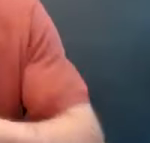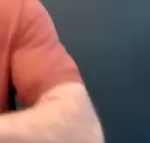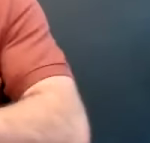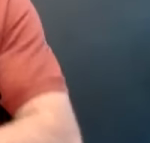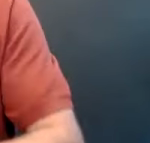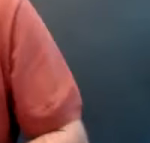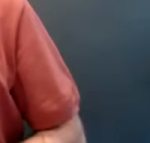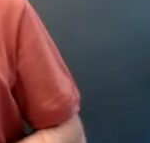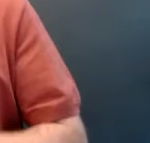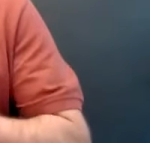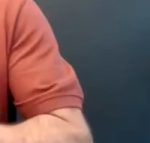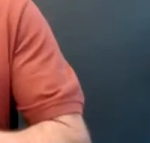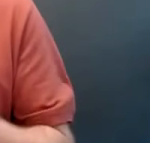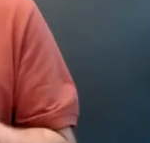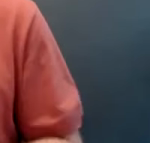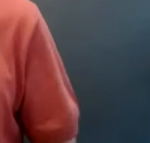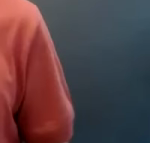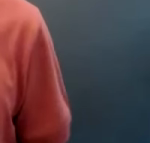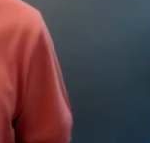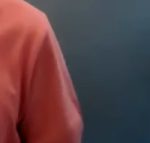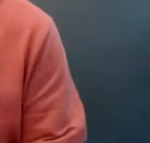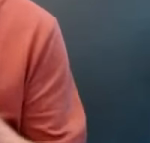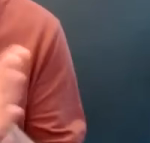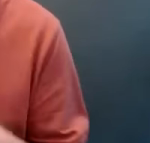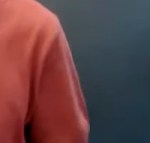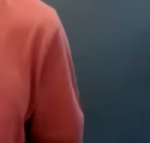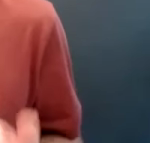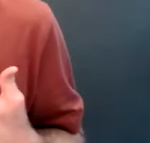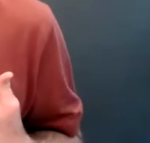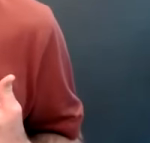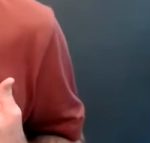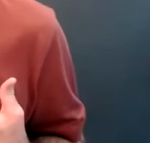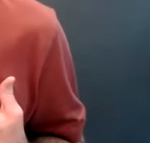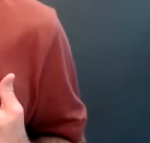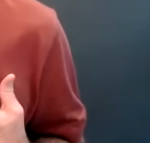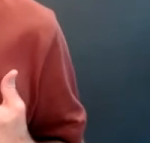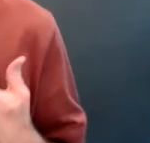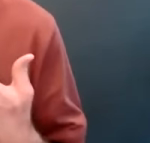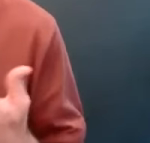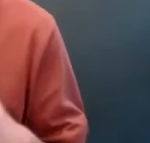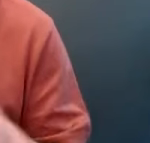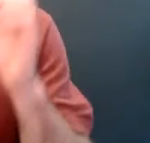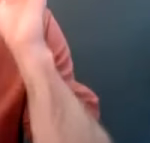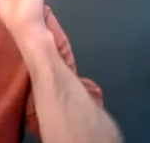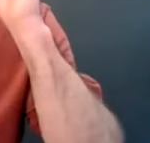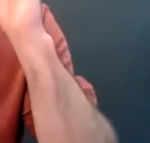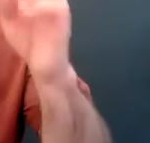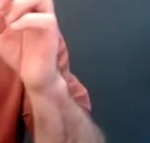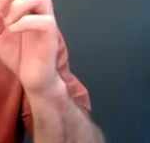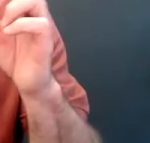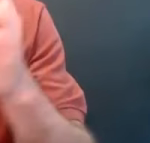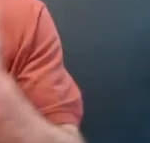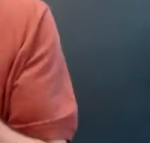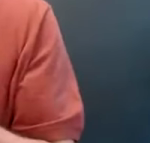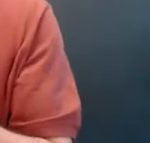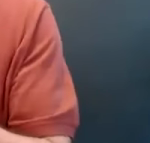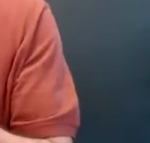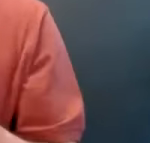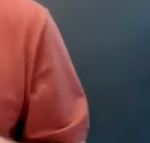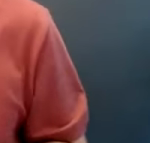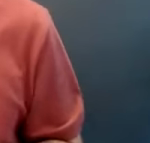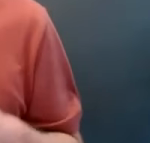Well, for me, I'm a big believer in education. I think it starts there. If ideally, if politicians would